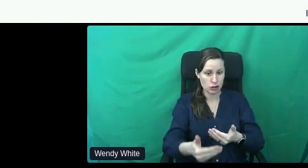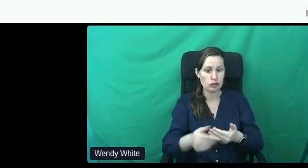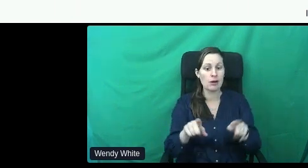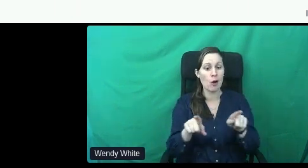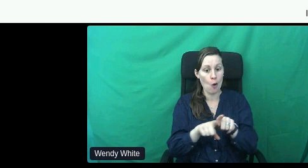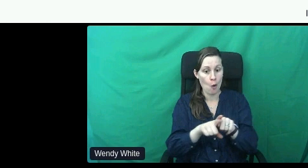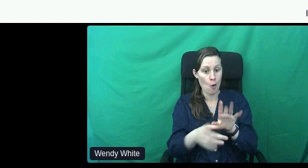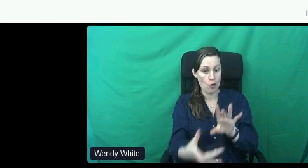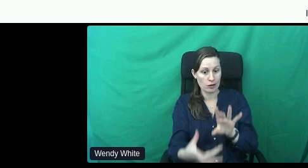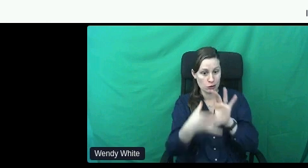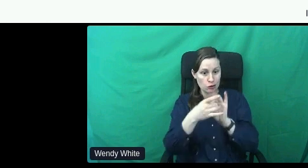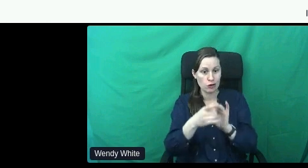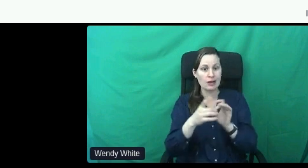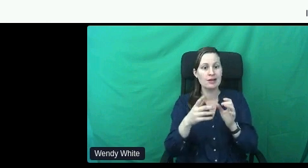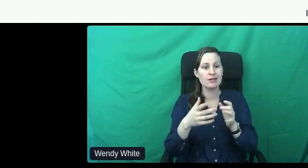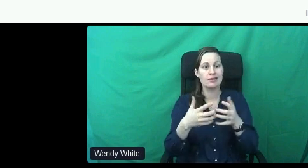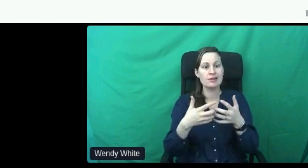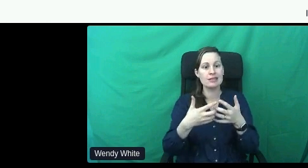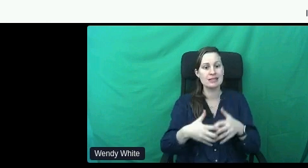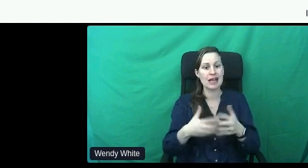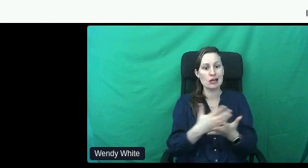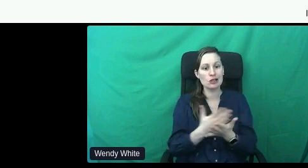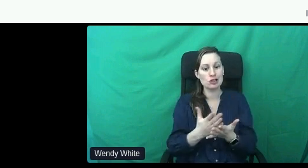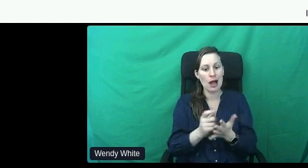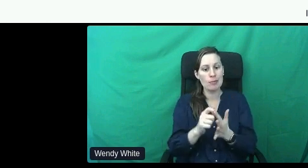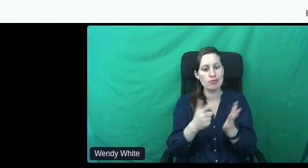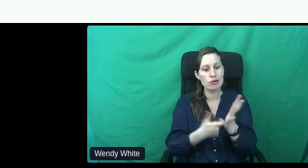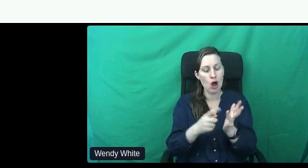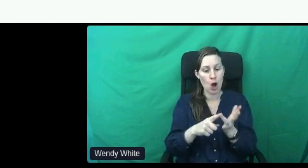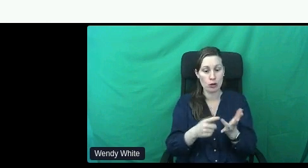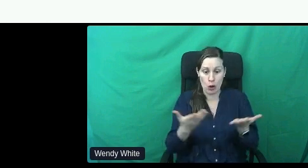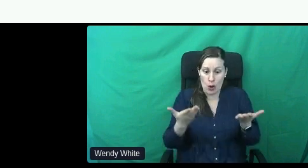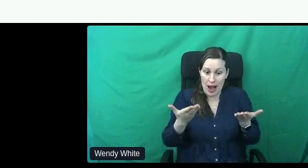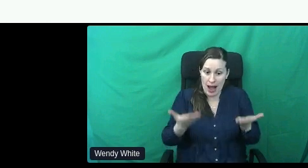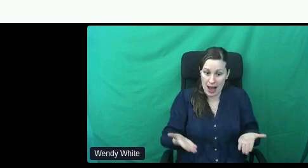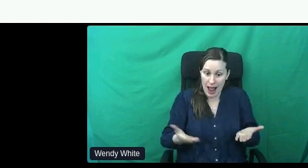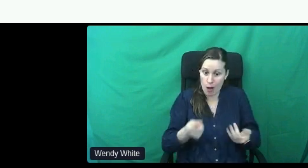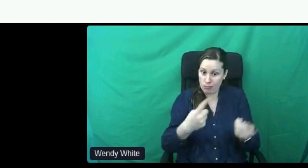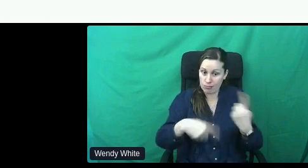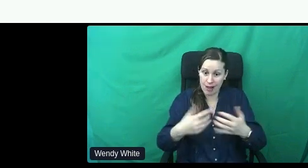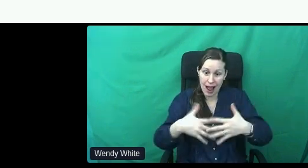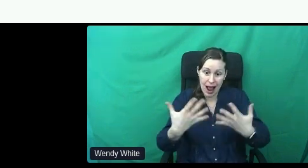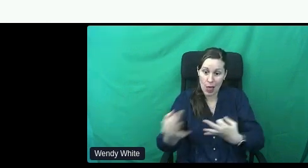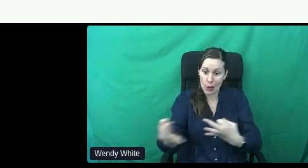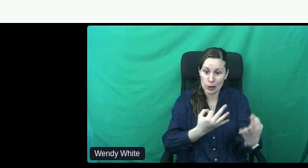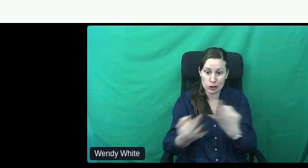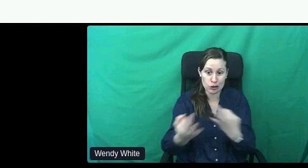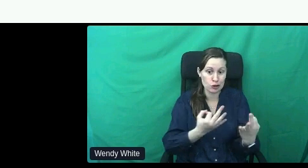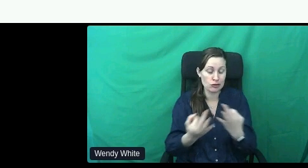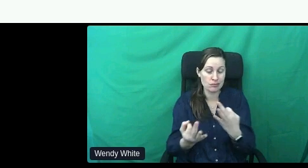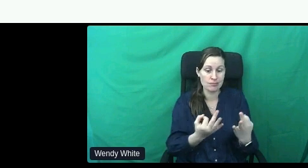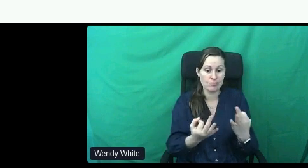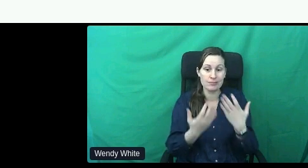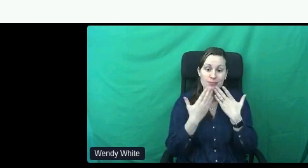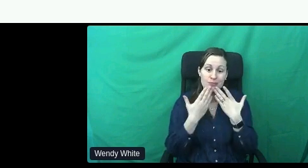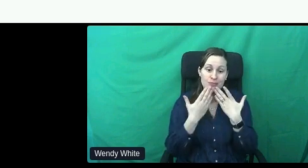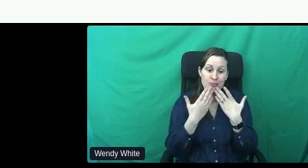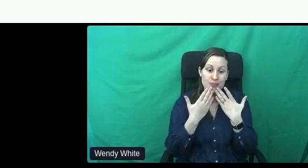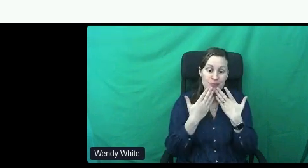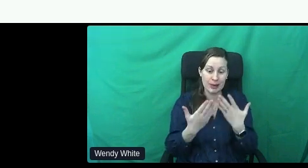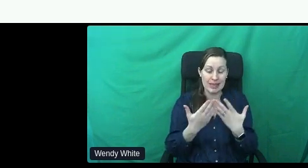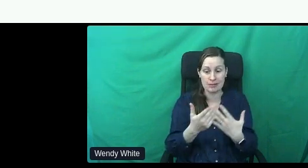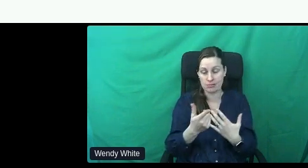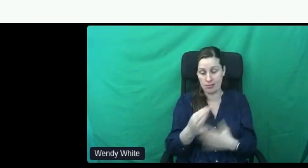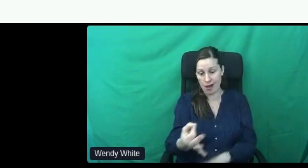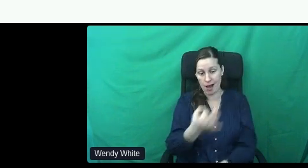joining TechShare Pro. So please, now's the time. If you've got any questions, please just come off mute